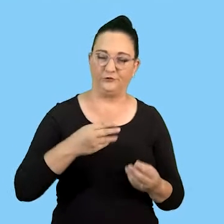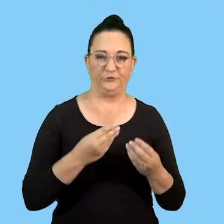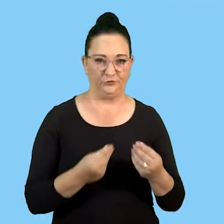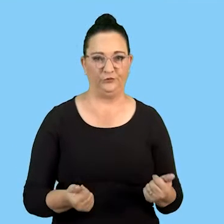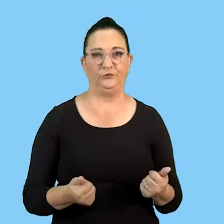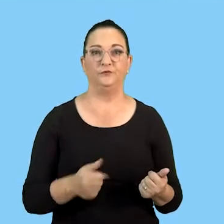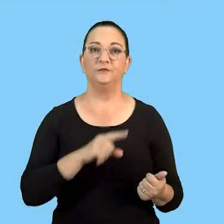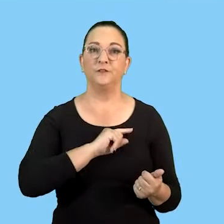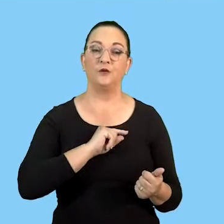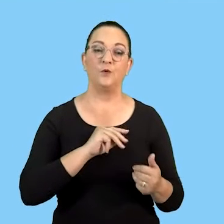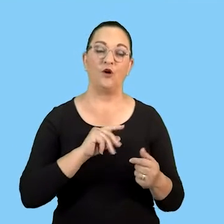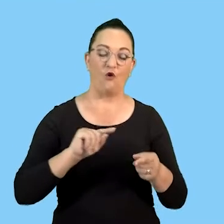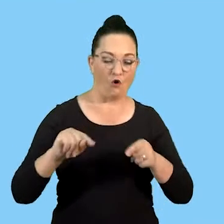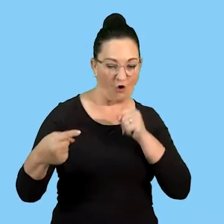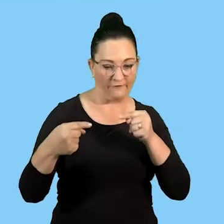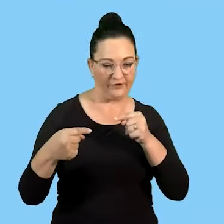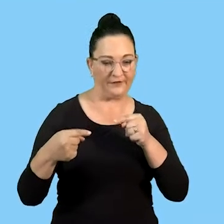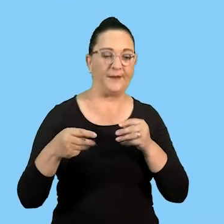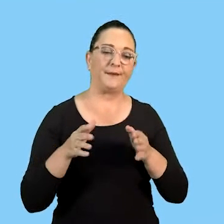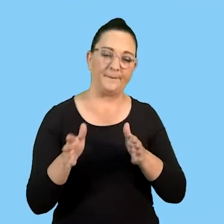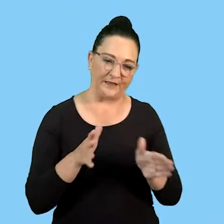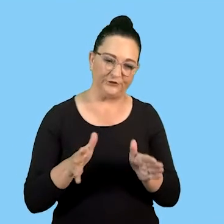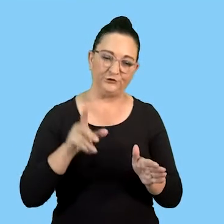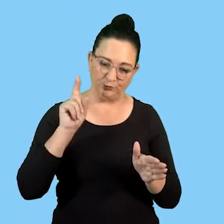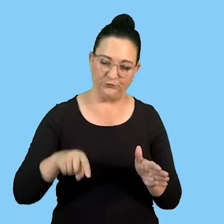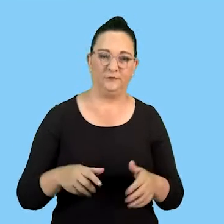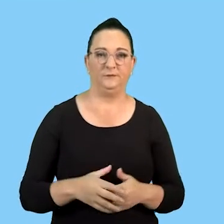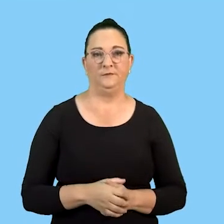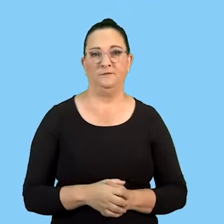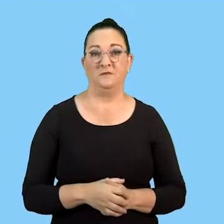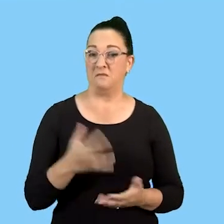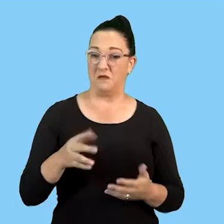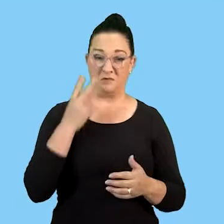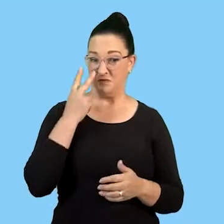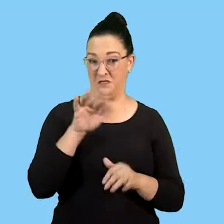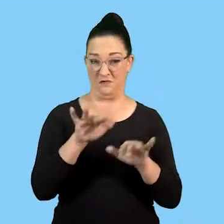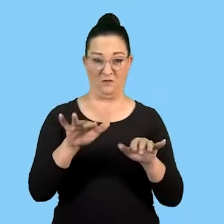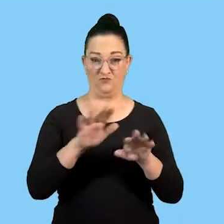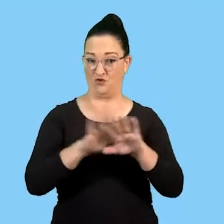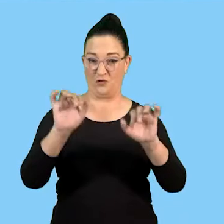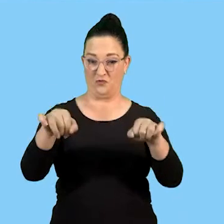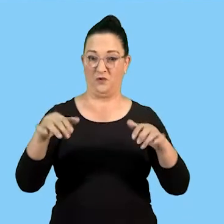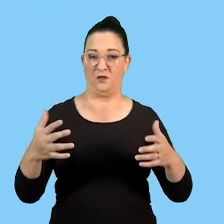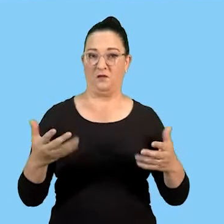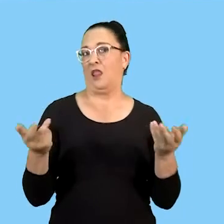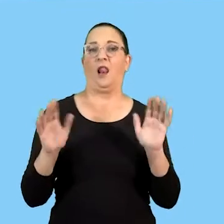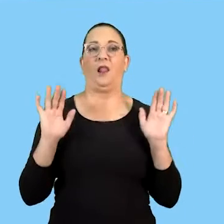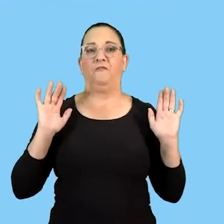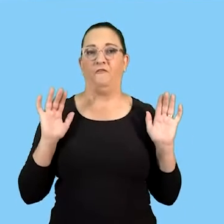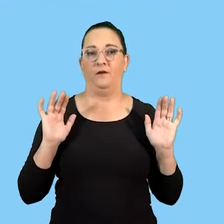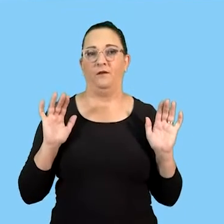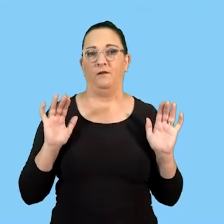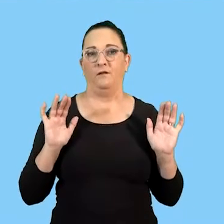the topic conflict management. So as the manager, you can see that people are in disagreement. You don't just fold your arms and say they're